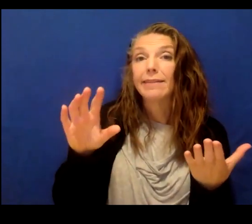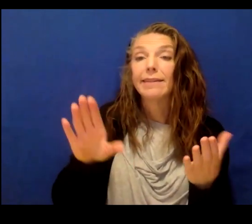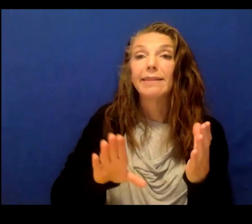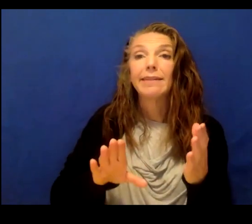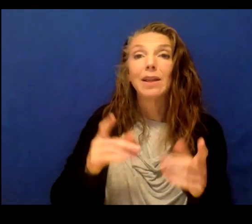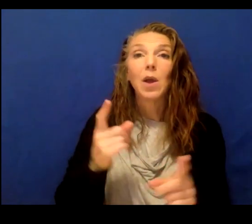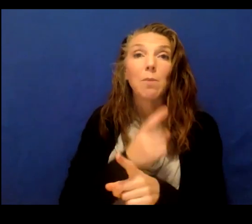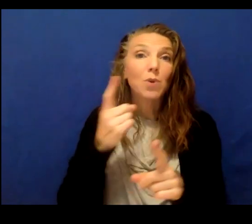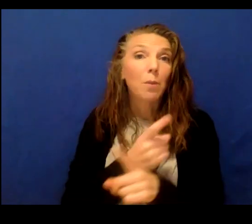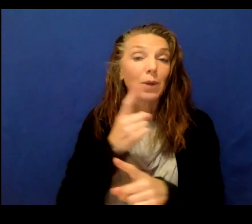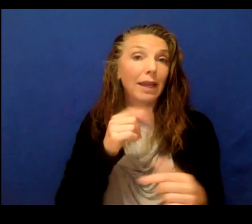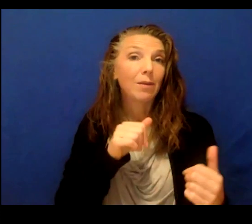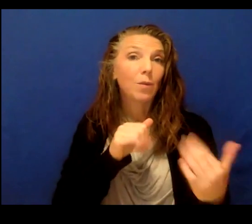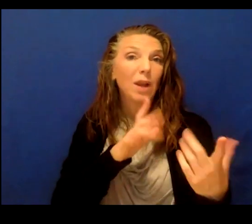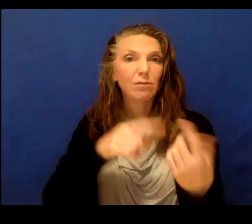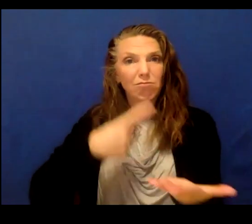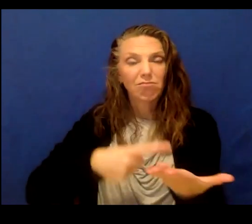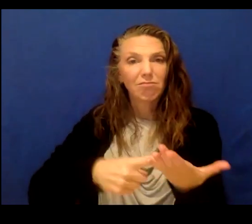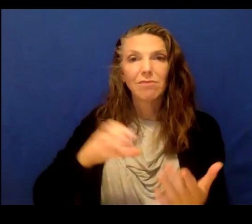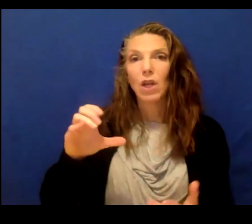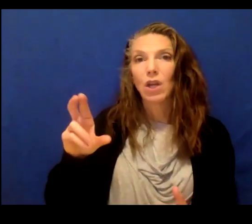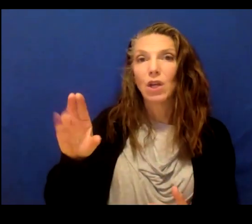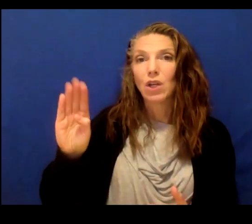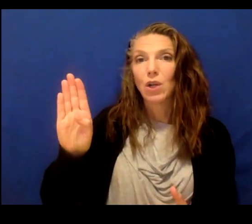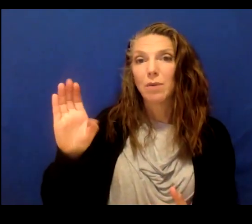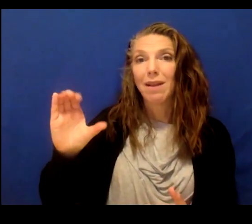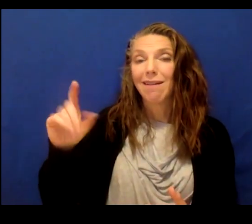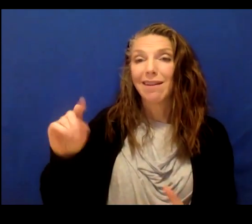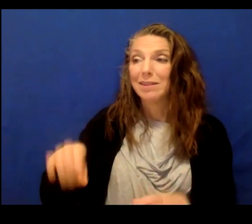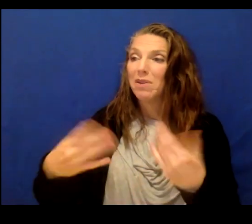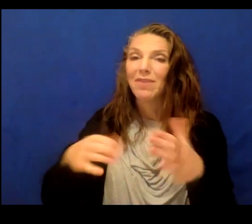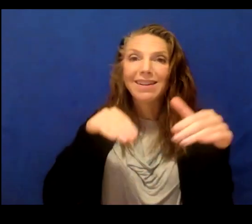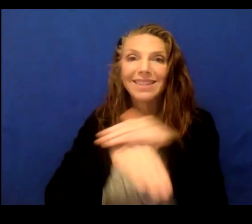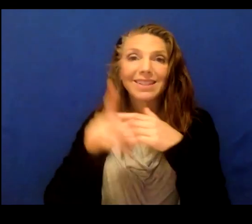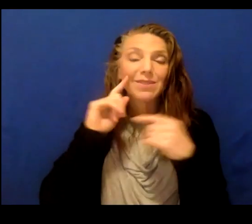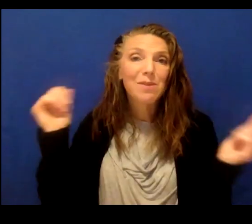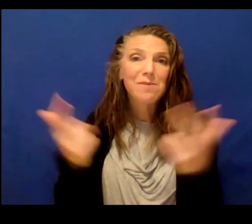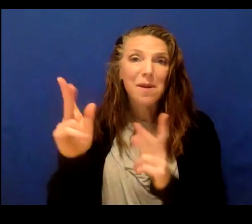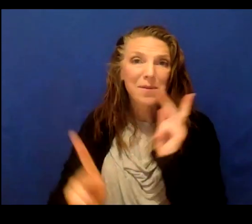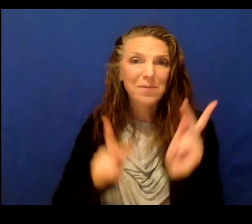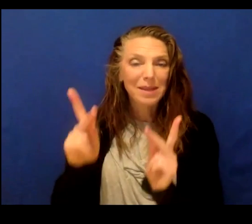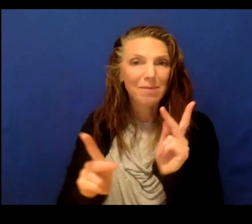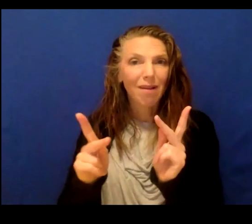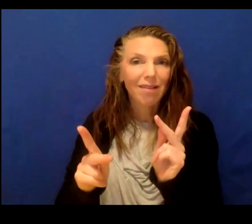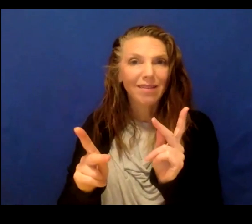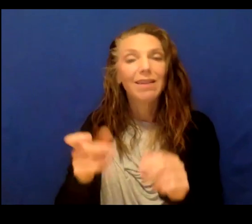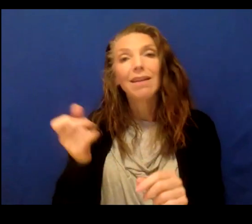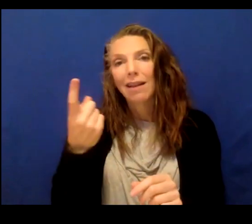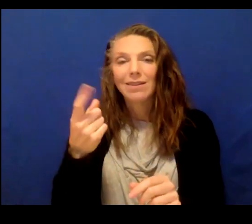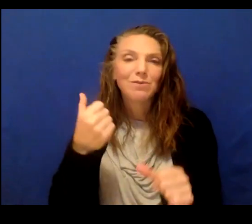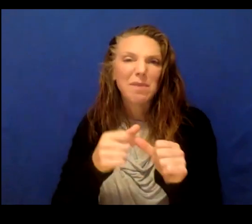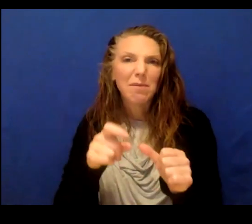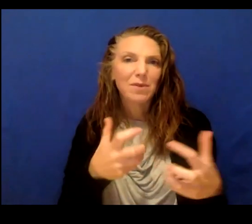curb cut, which is a ramp that gives everyone access um, to sidewalks and things